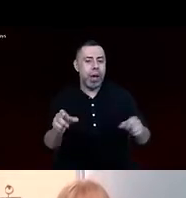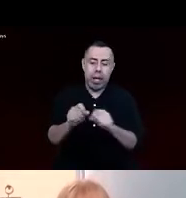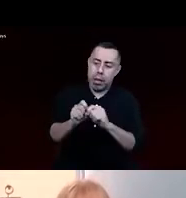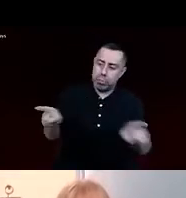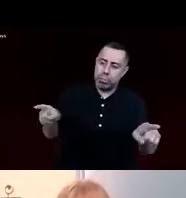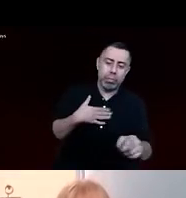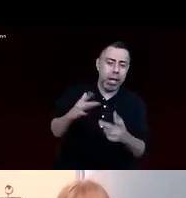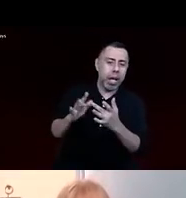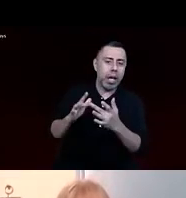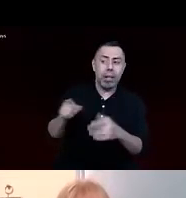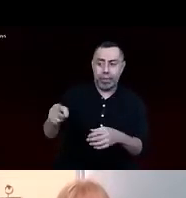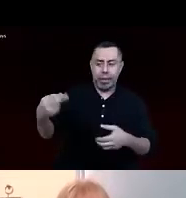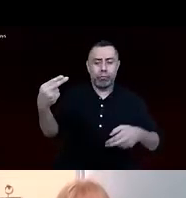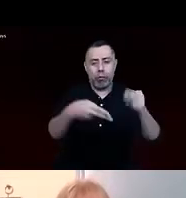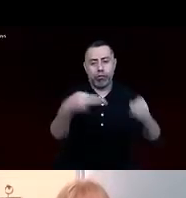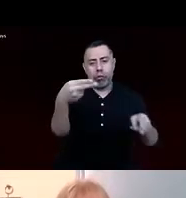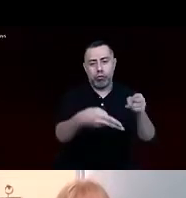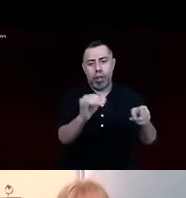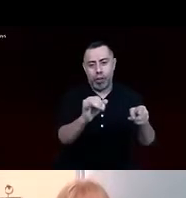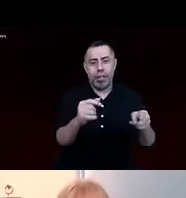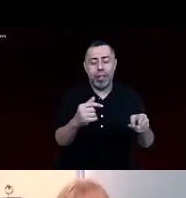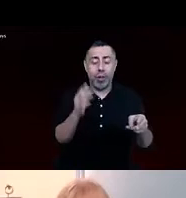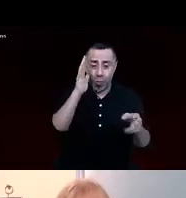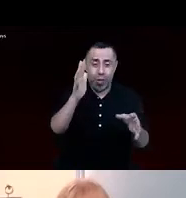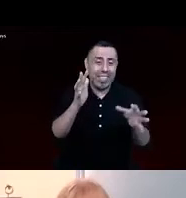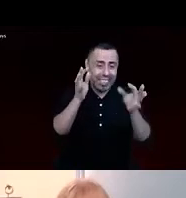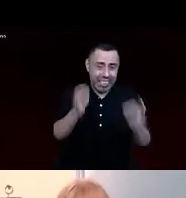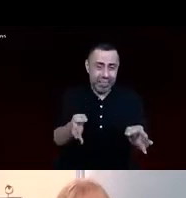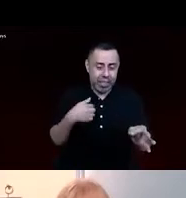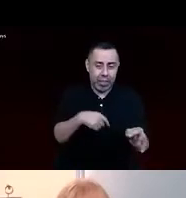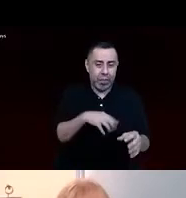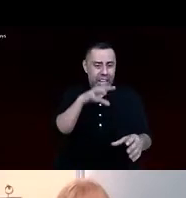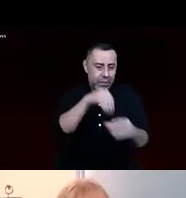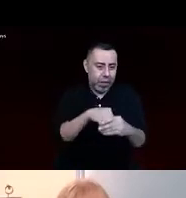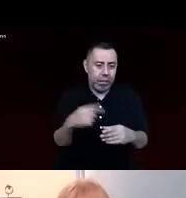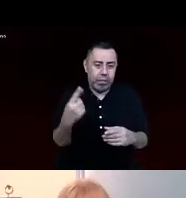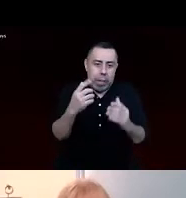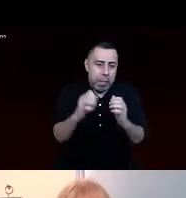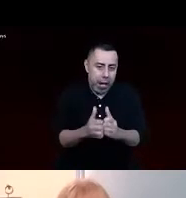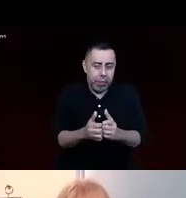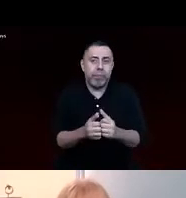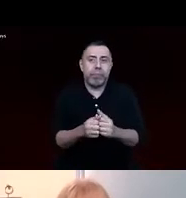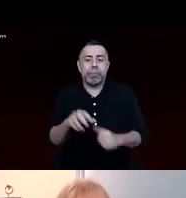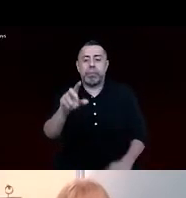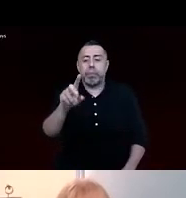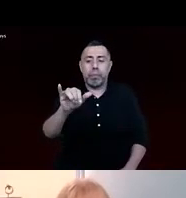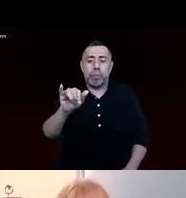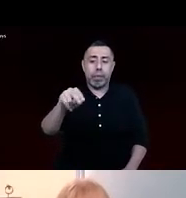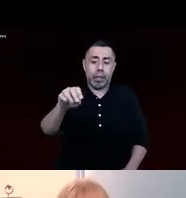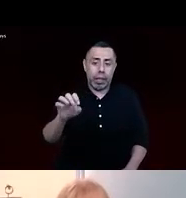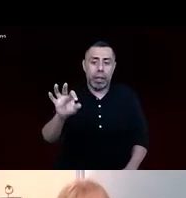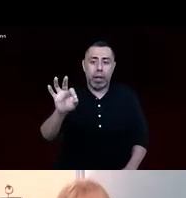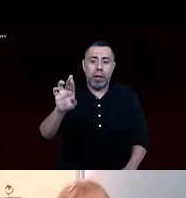have joined your blog also. So we will definitely be involved on some level. And Diane Forsey, thank you for being here